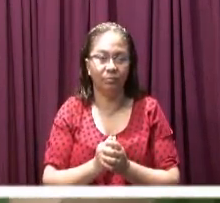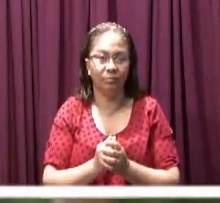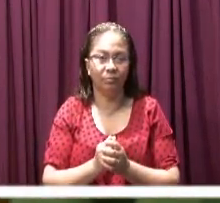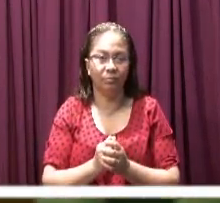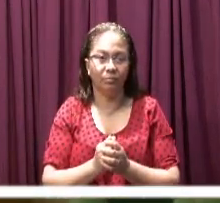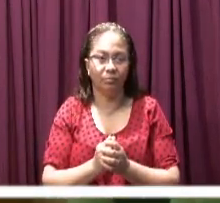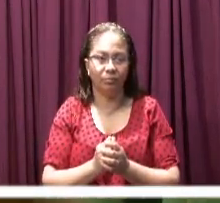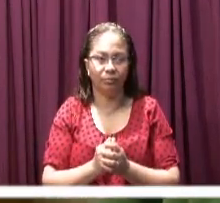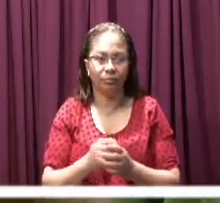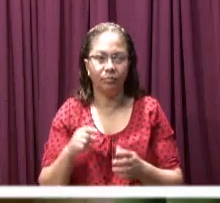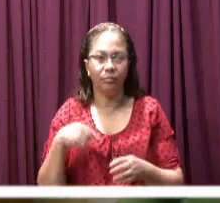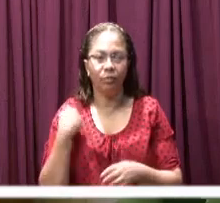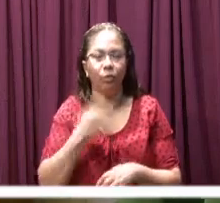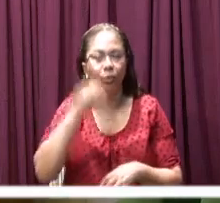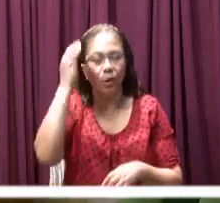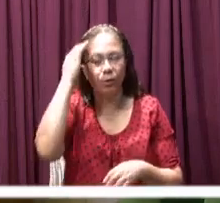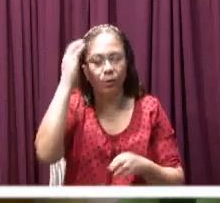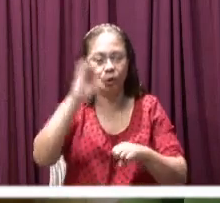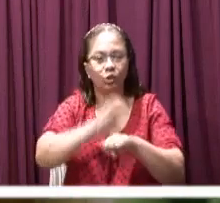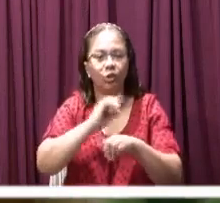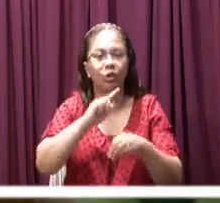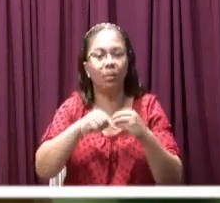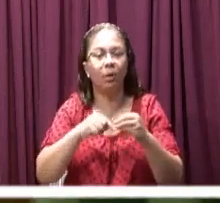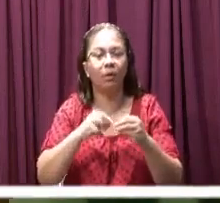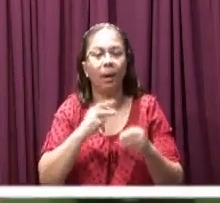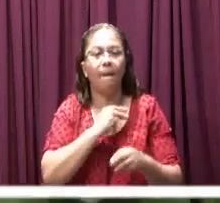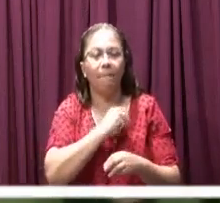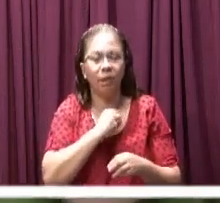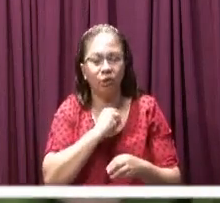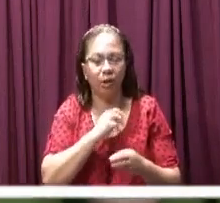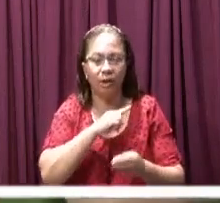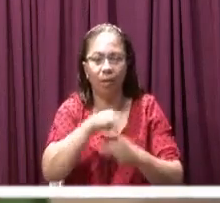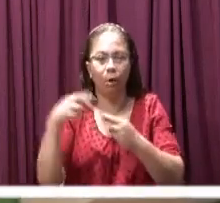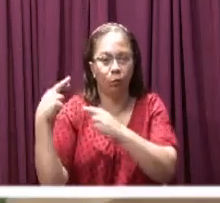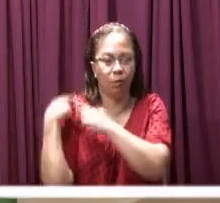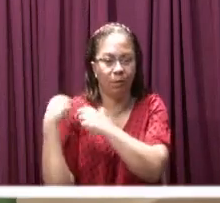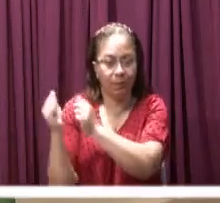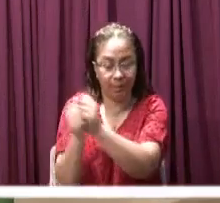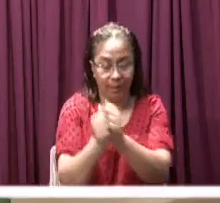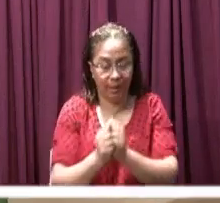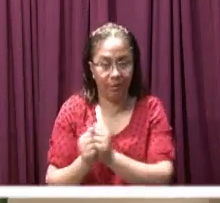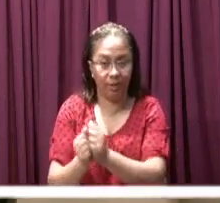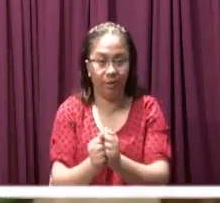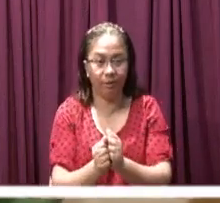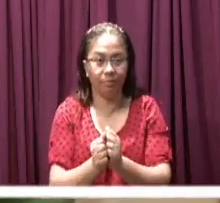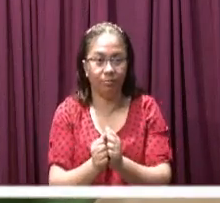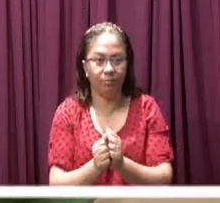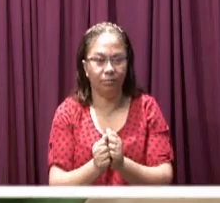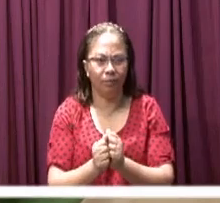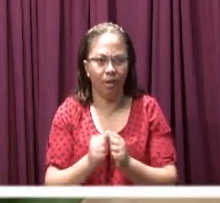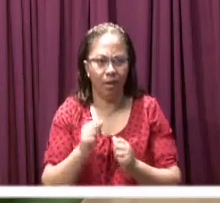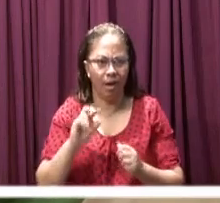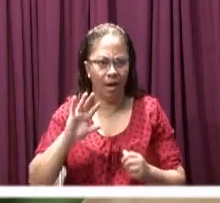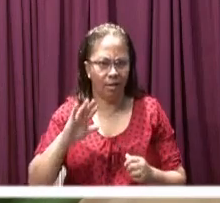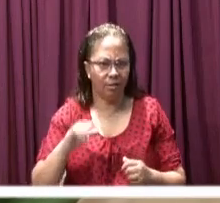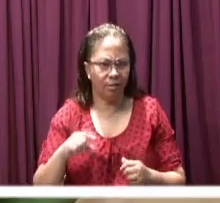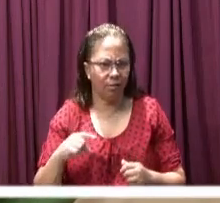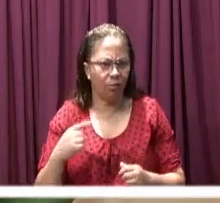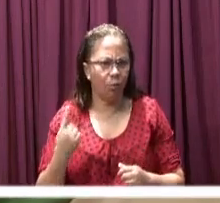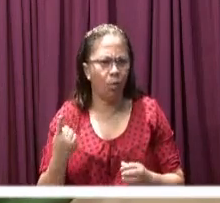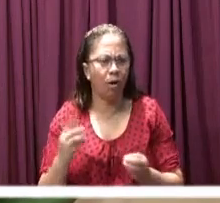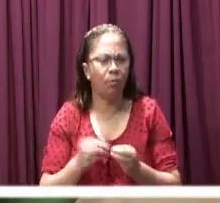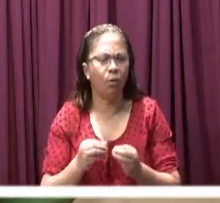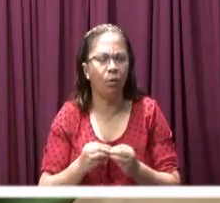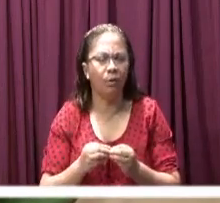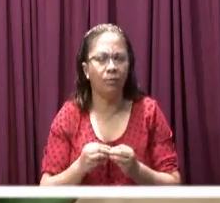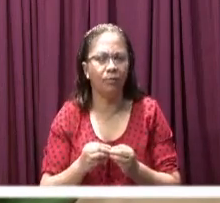So we know that the church is about mission. We know it's about co-responsibility. But there's something else we learn here. He